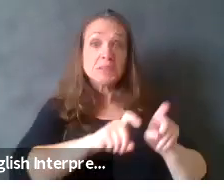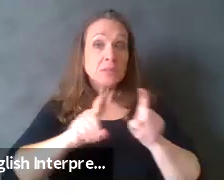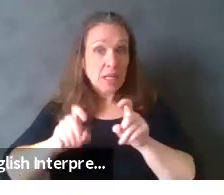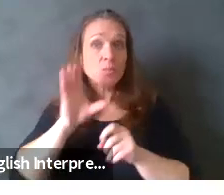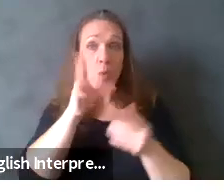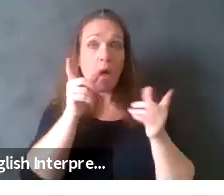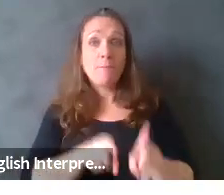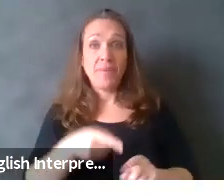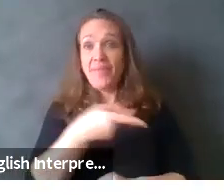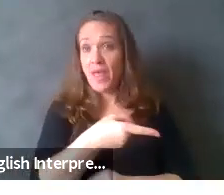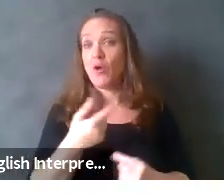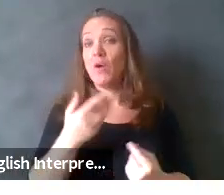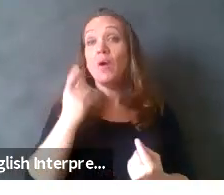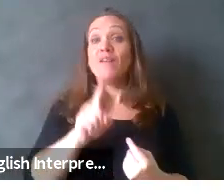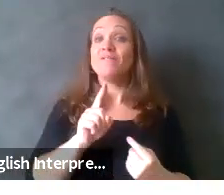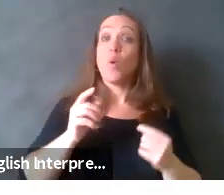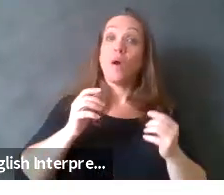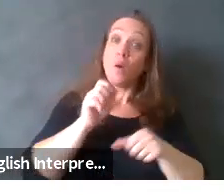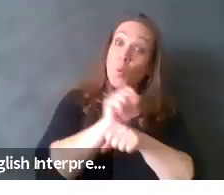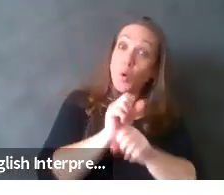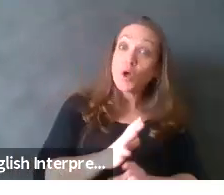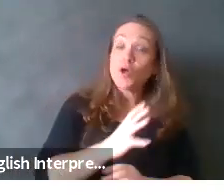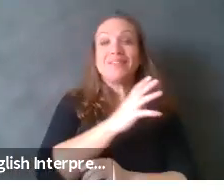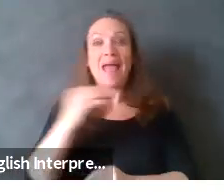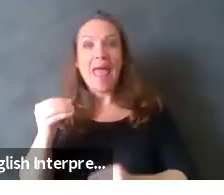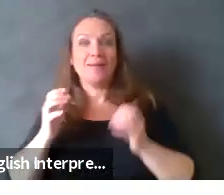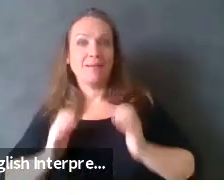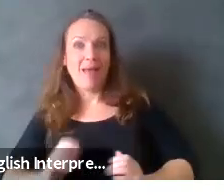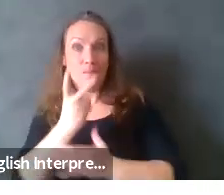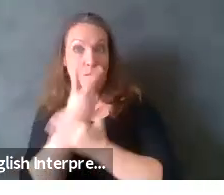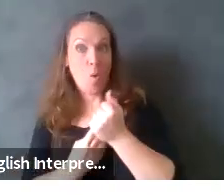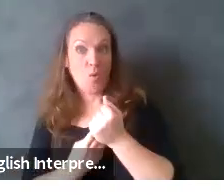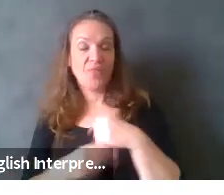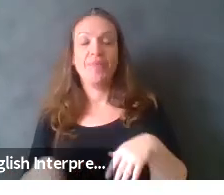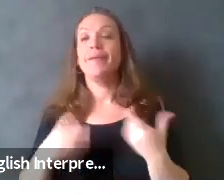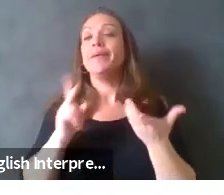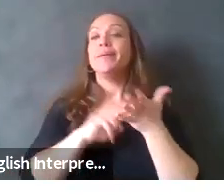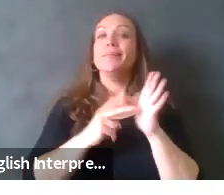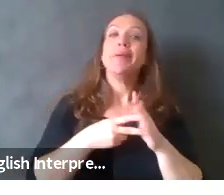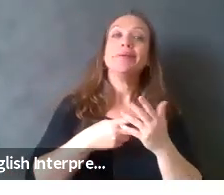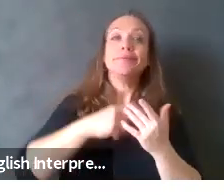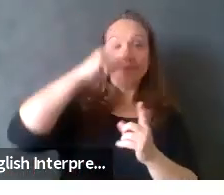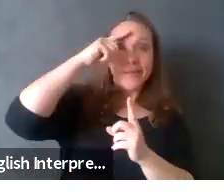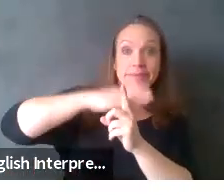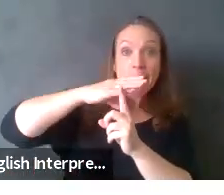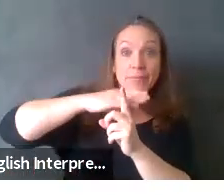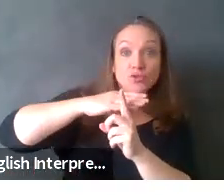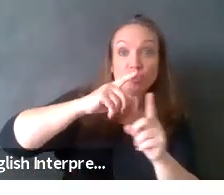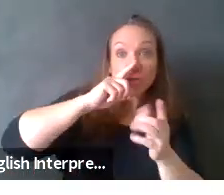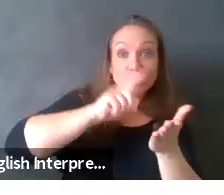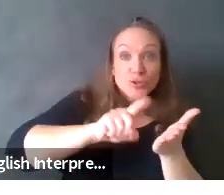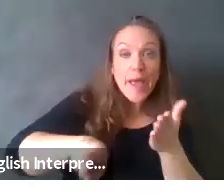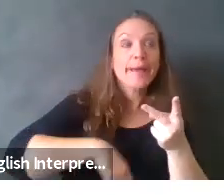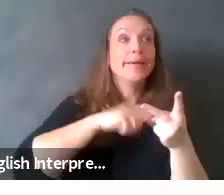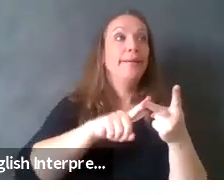site for responders and clients. And this screening would include a temperature check, asking about